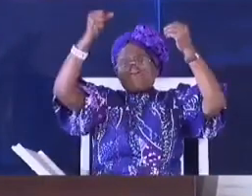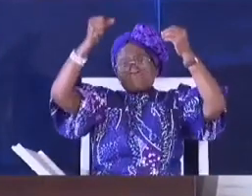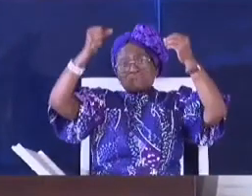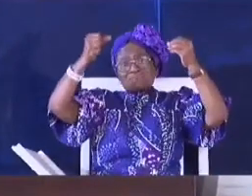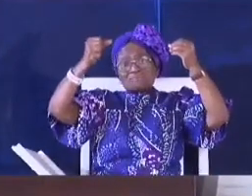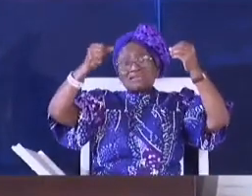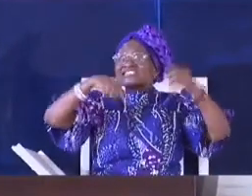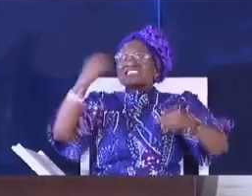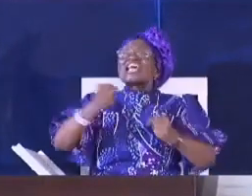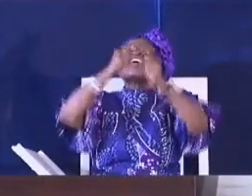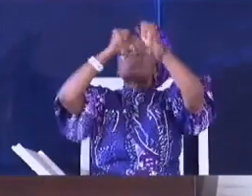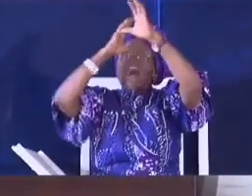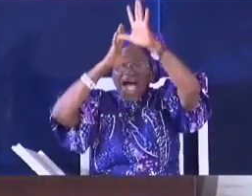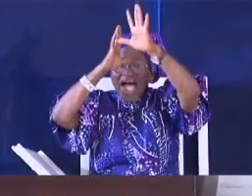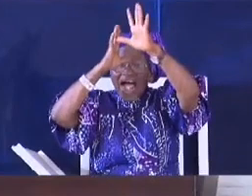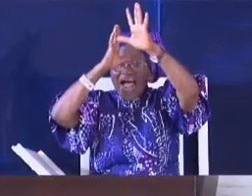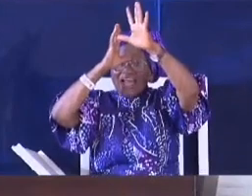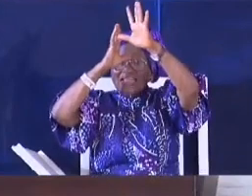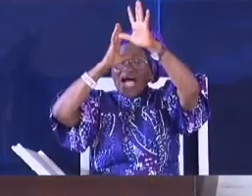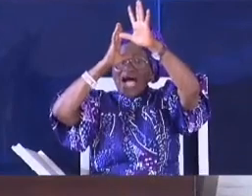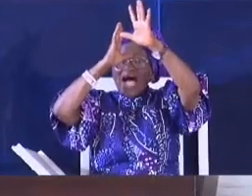And say, Father,